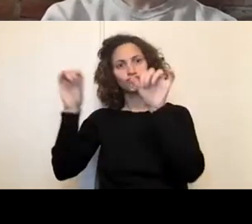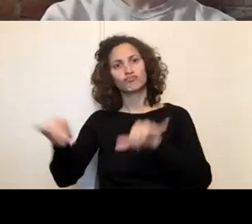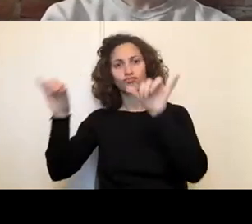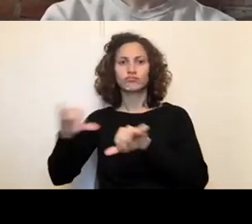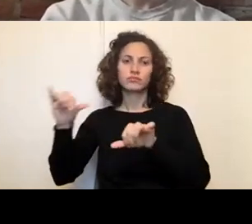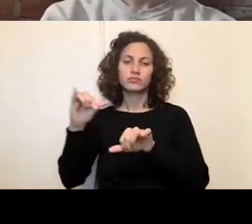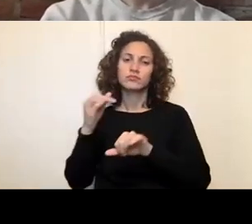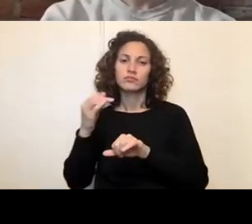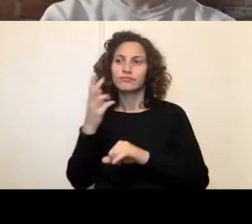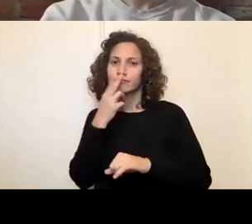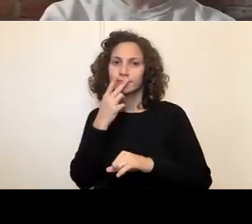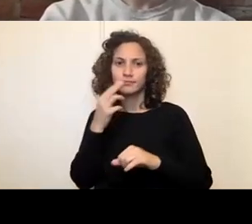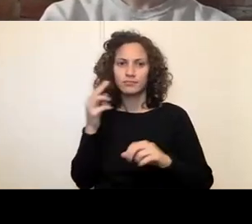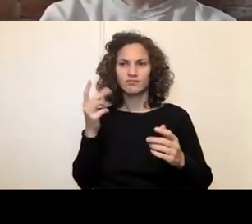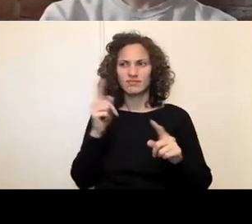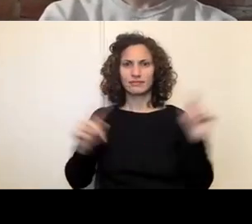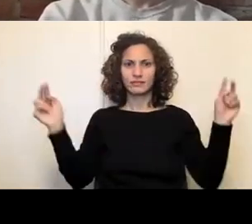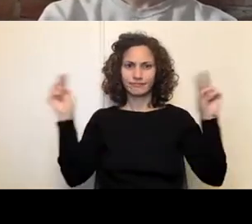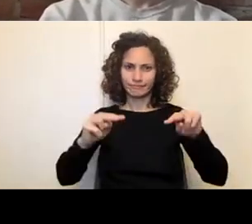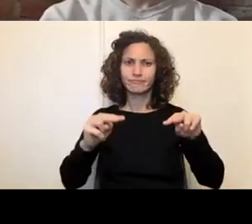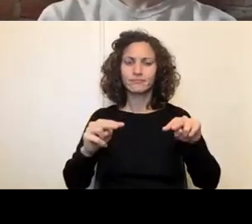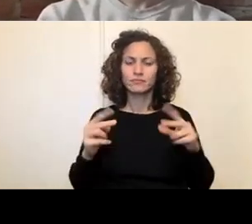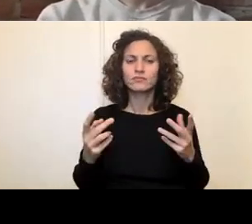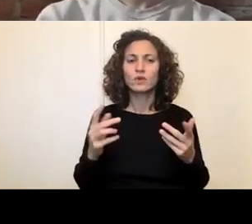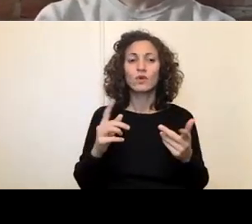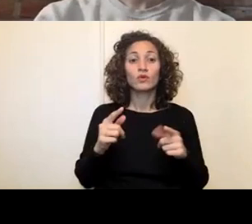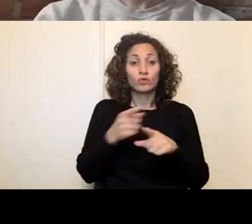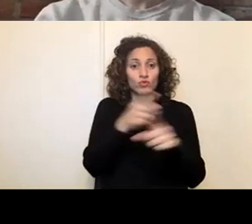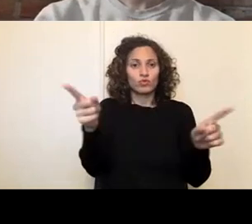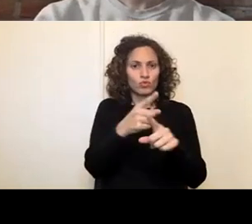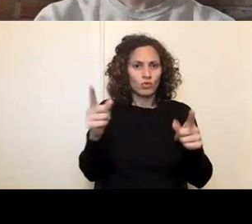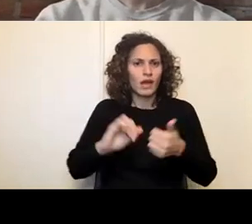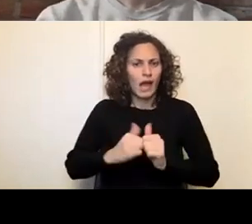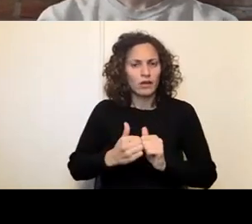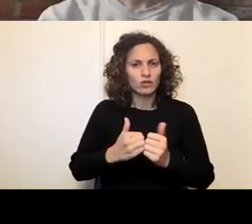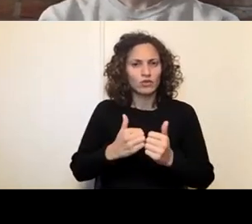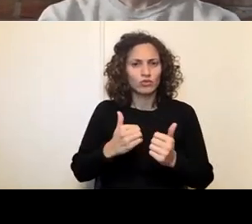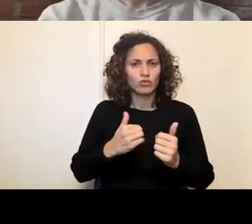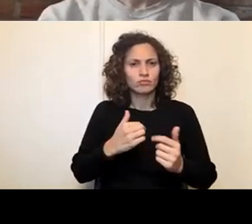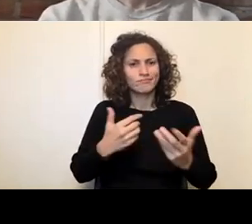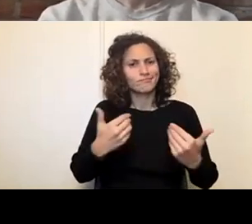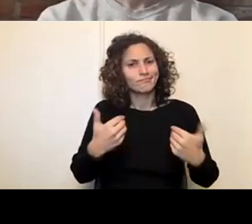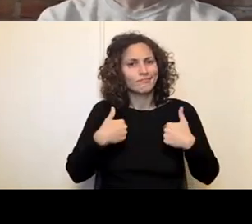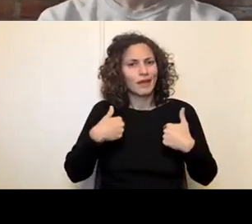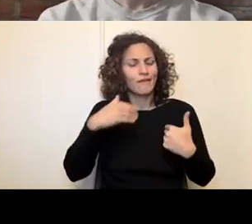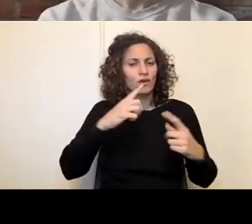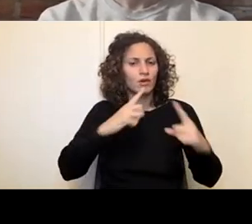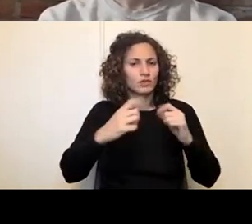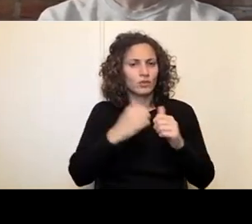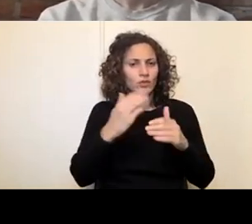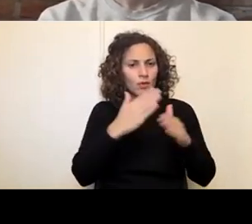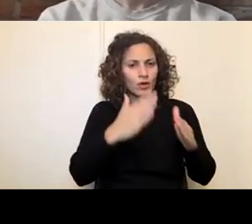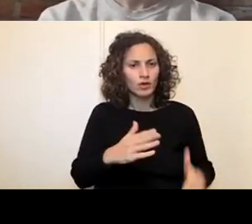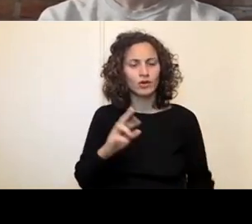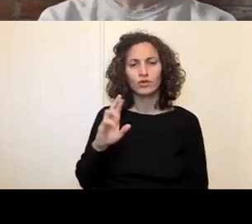intimacy. And then I asked, how do you go about having that conversation with your partner? Oh,